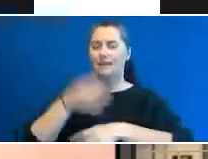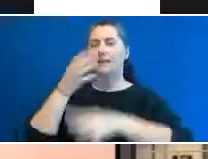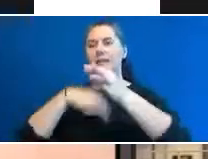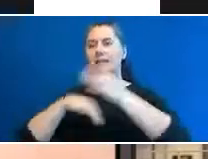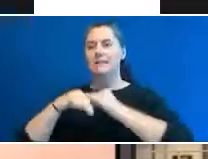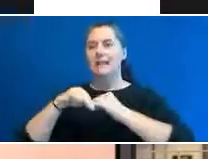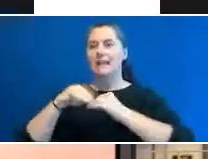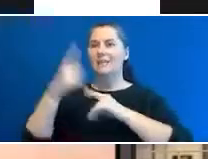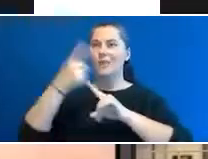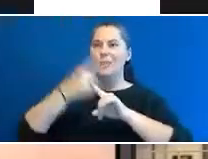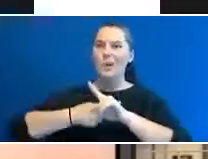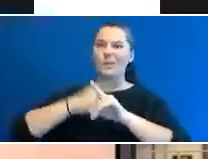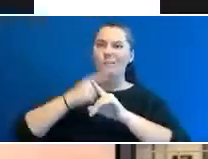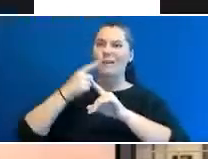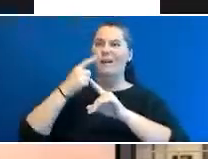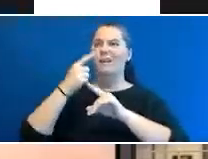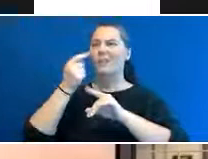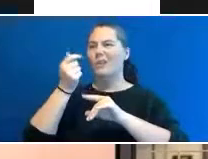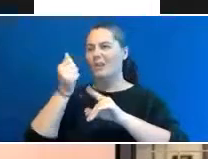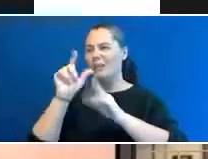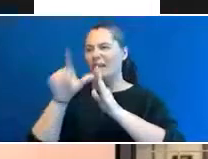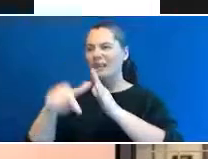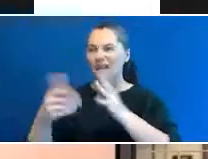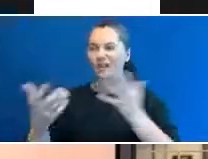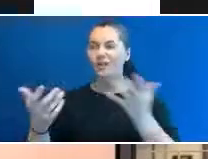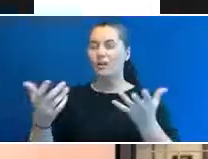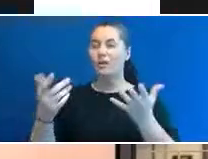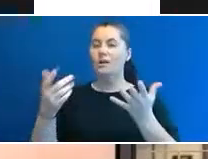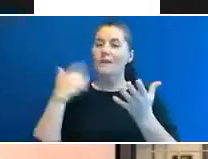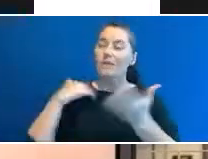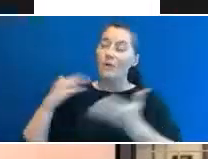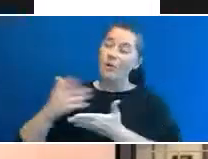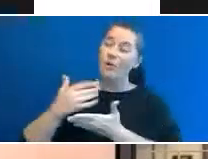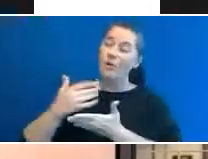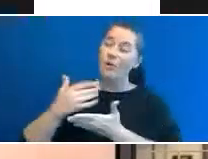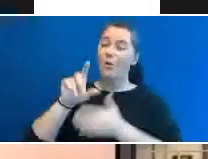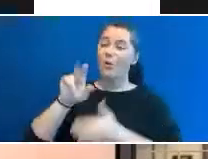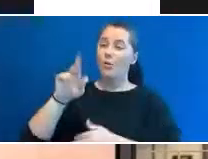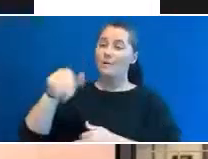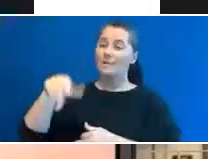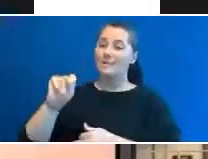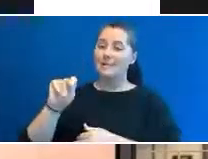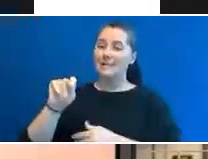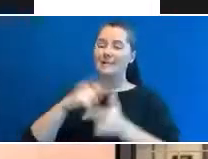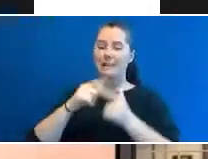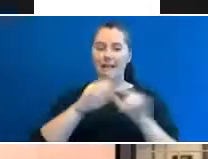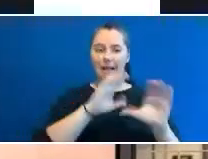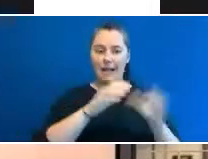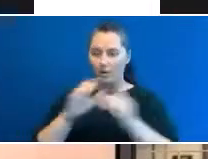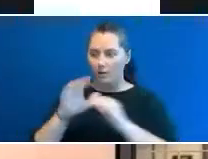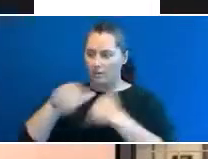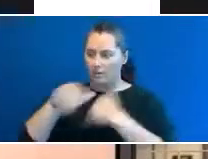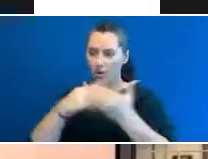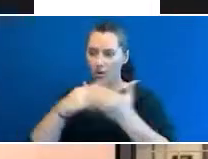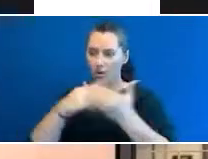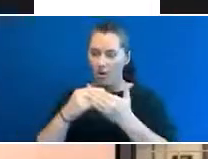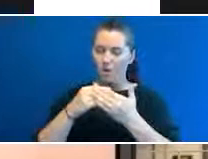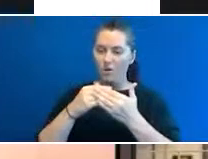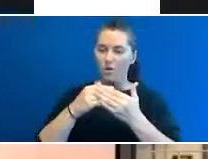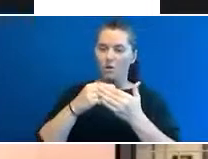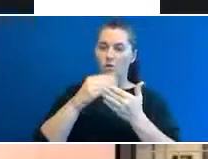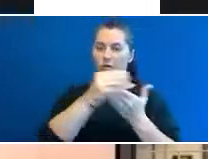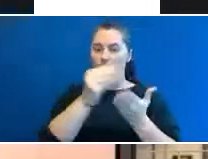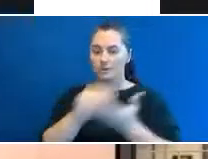so later, once you finally got all the receipts and you categorized all the transactions. So by being able to do it on a daily,